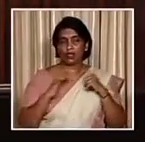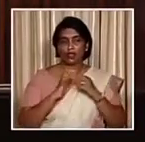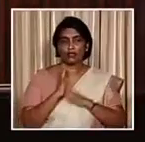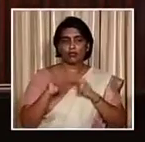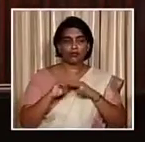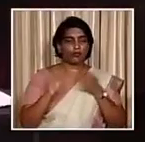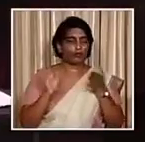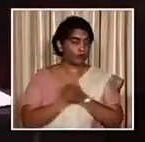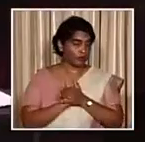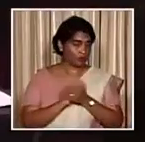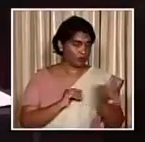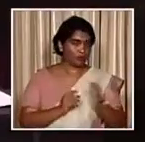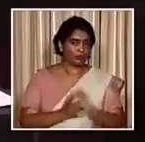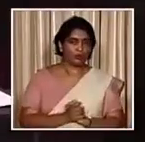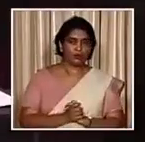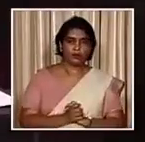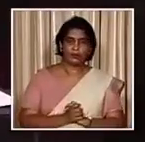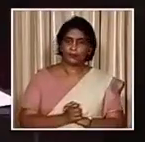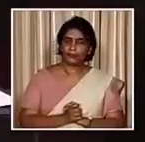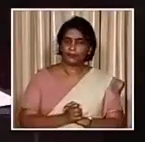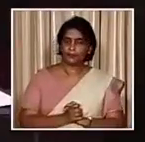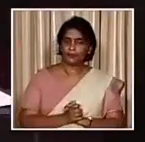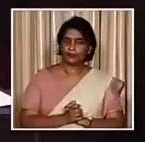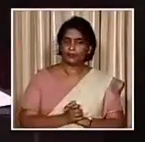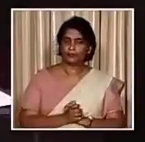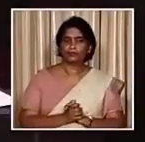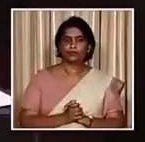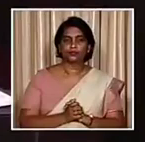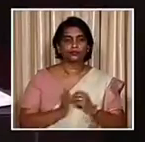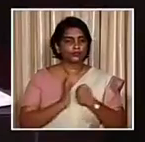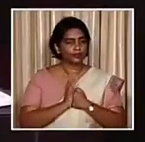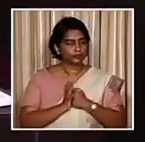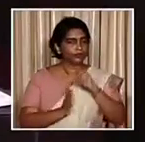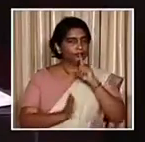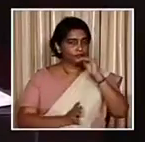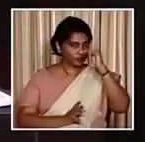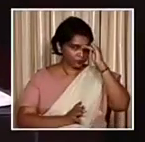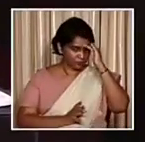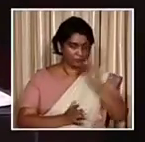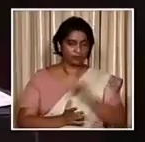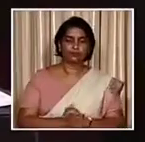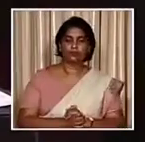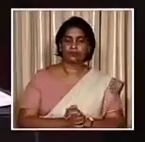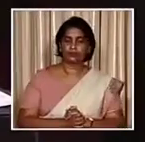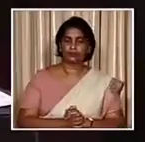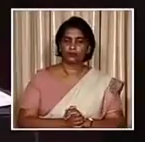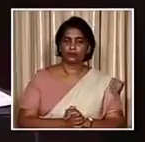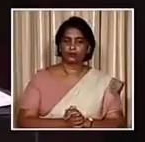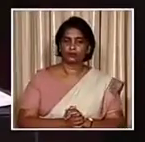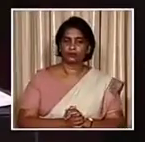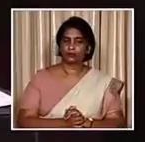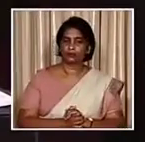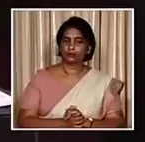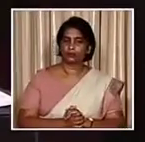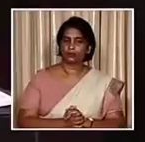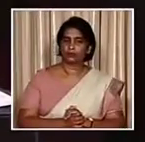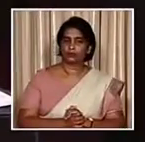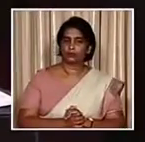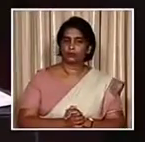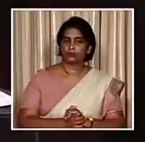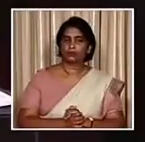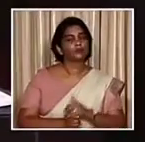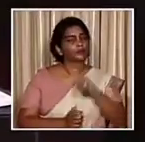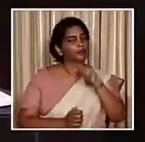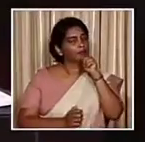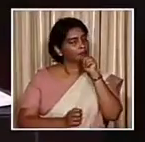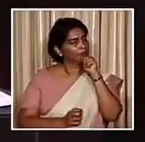Mr. Speaker, I don't think there is a disagreement between the President and those MPs on that side of the aisle and